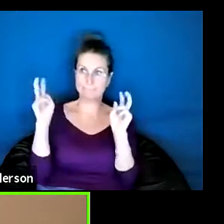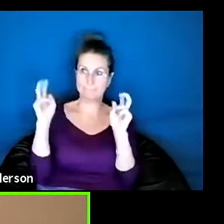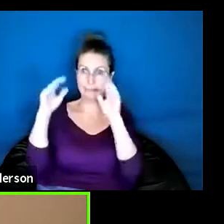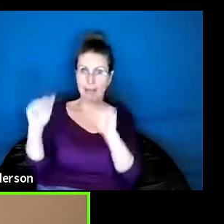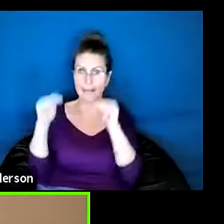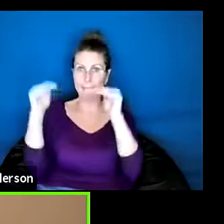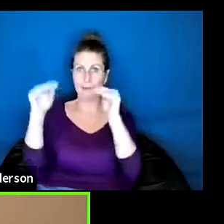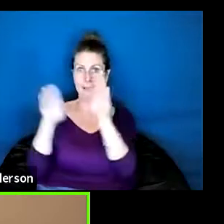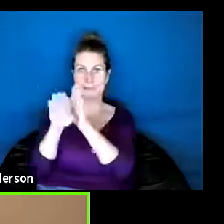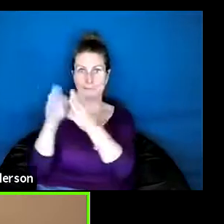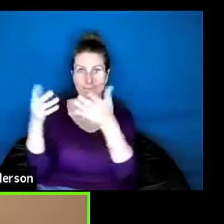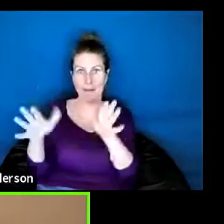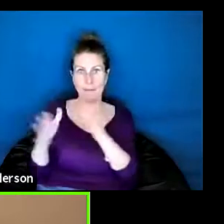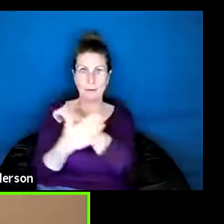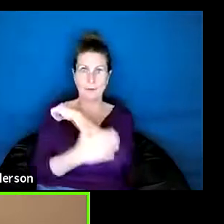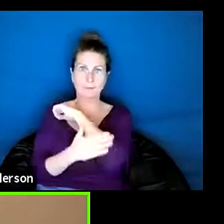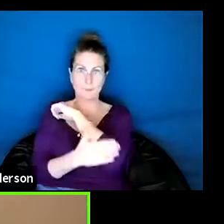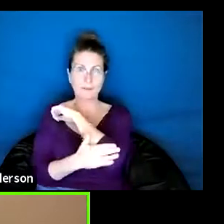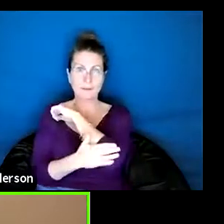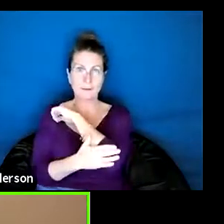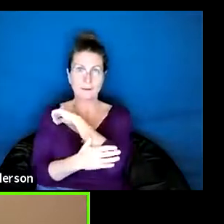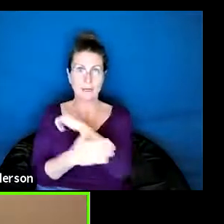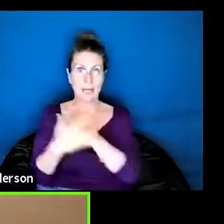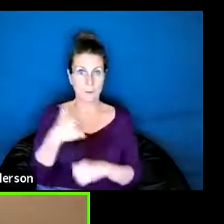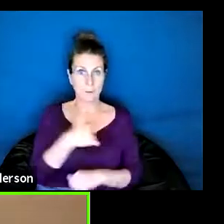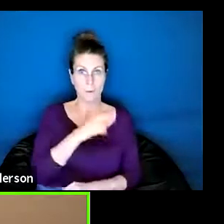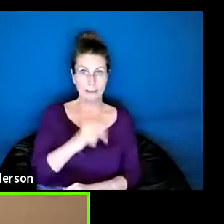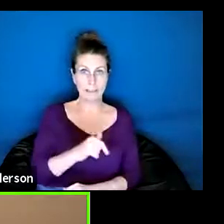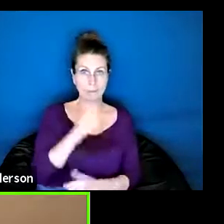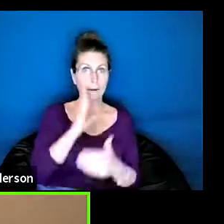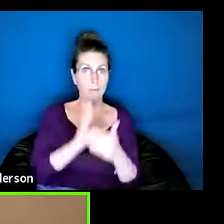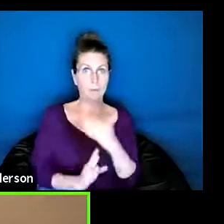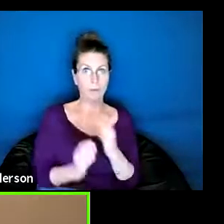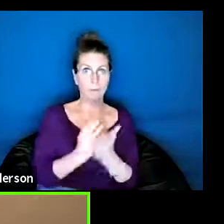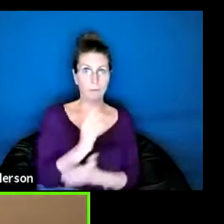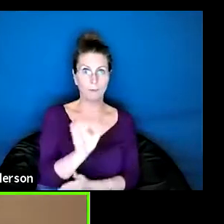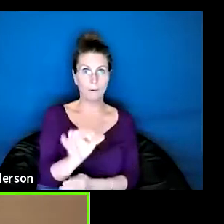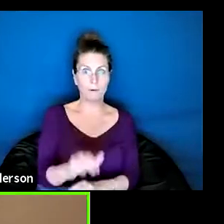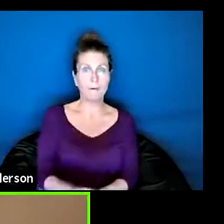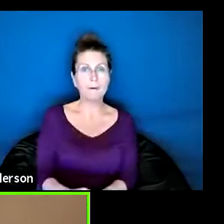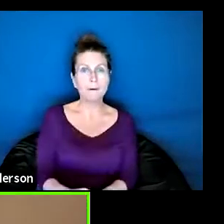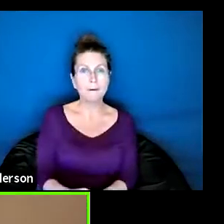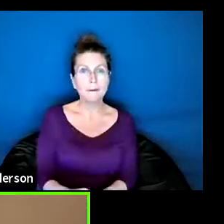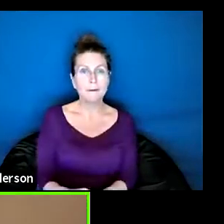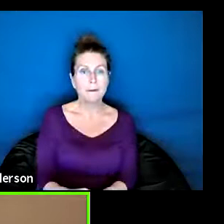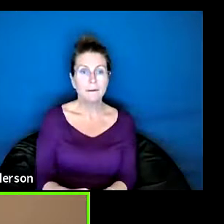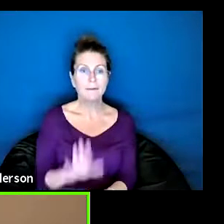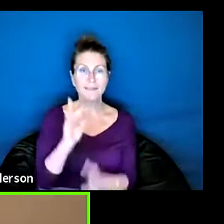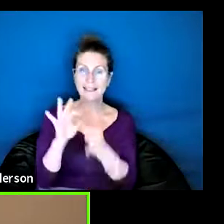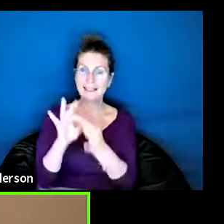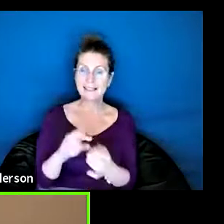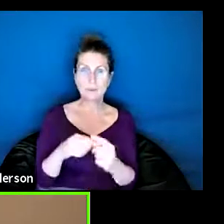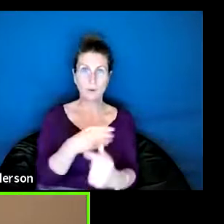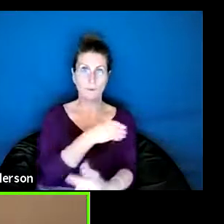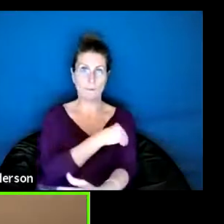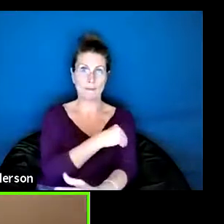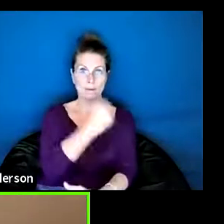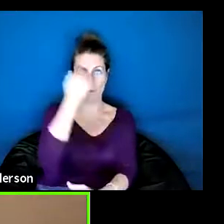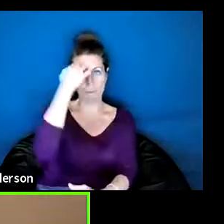developed countries. And I think we have to have a lot of humility about that. And that does have to do with the muscle memory, I think,